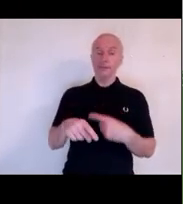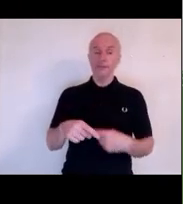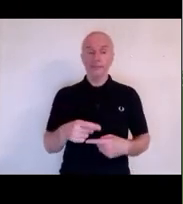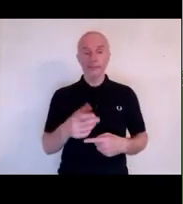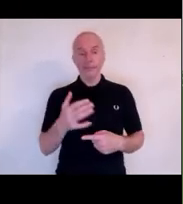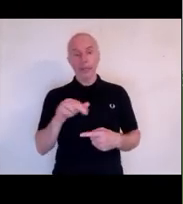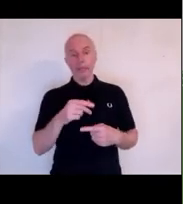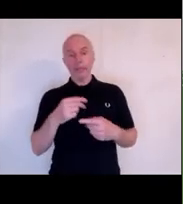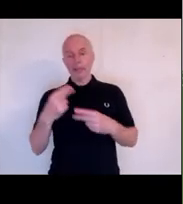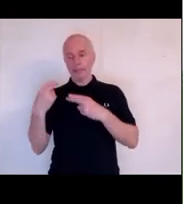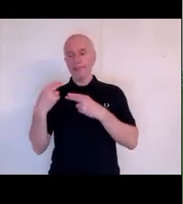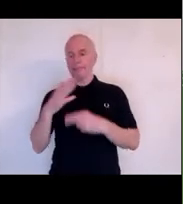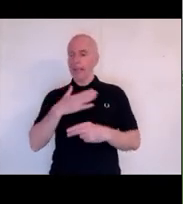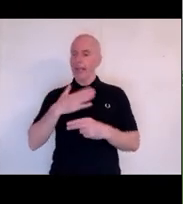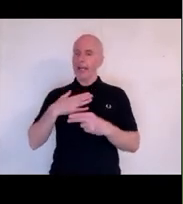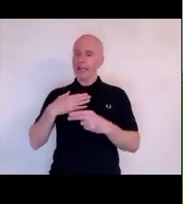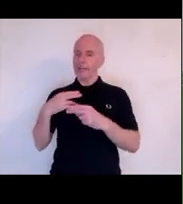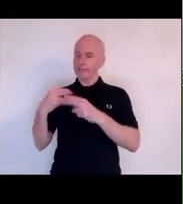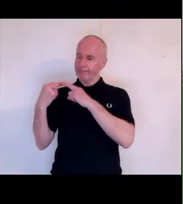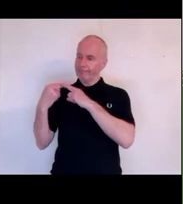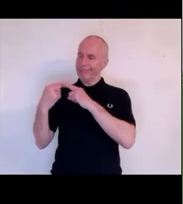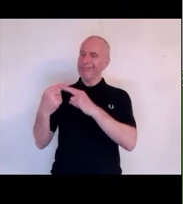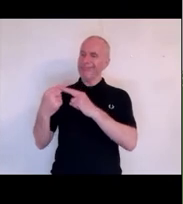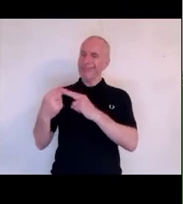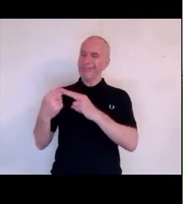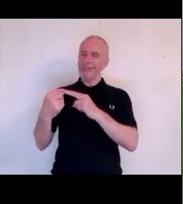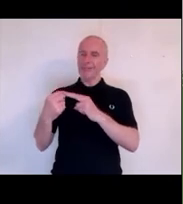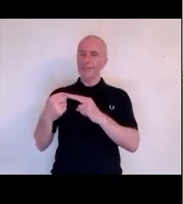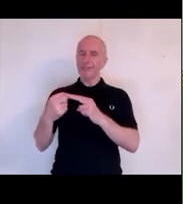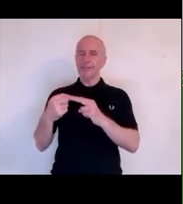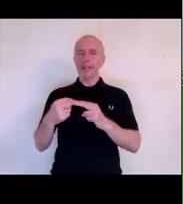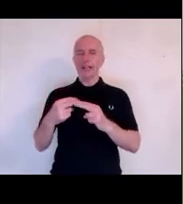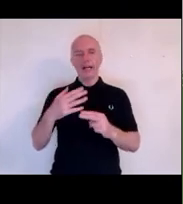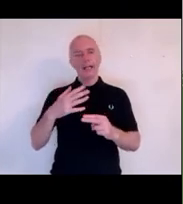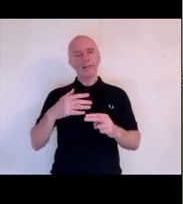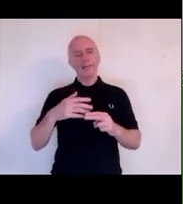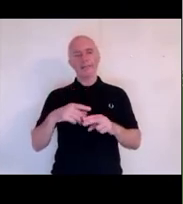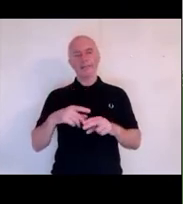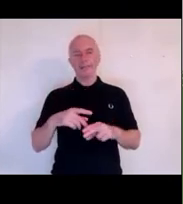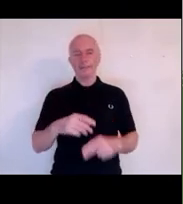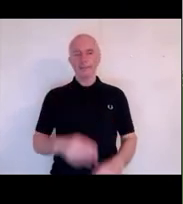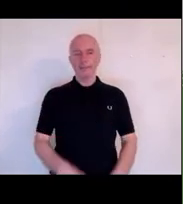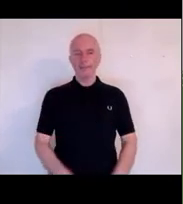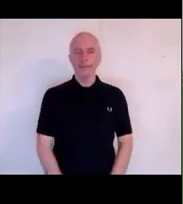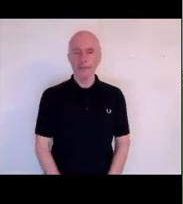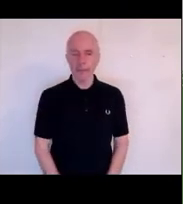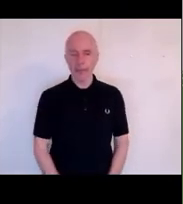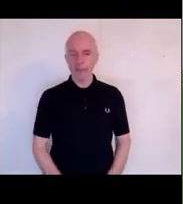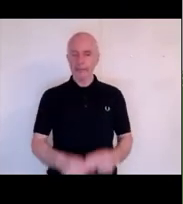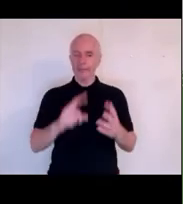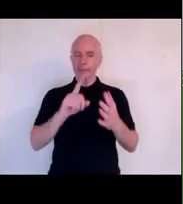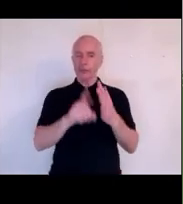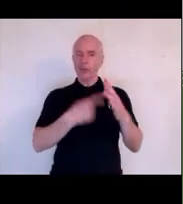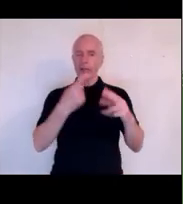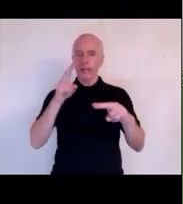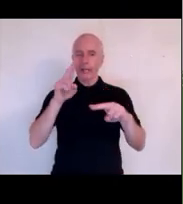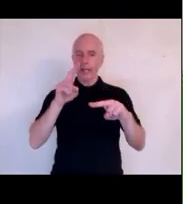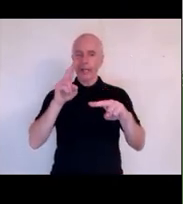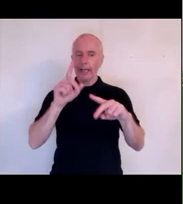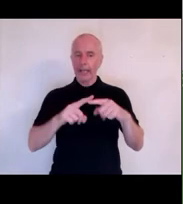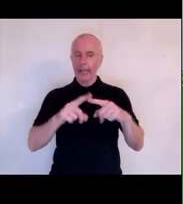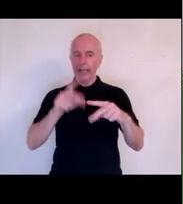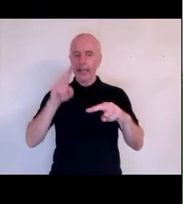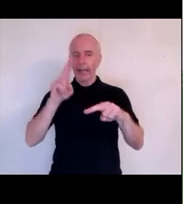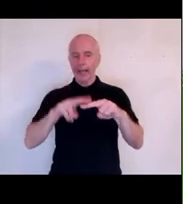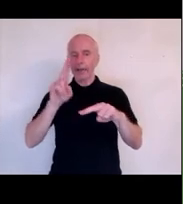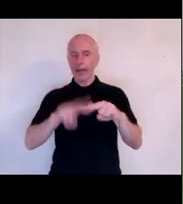traditionalist. And I always go for GEF, which is the Joint European Fission and Fusion file. So that's